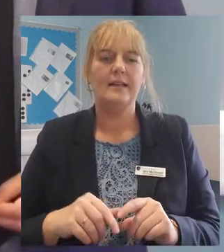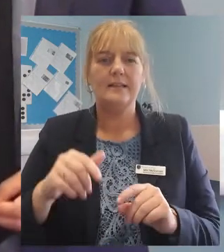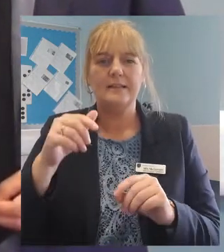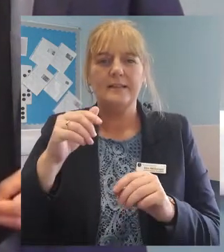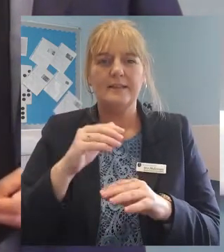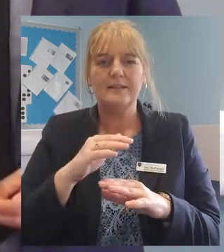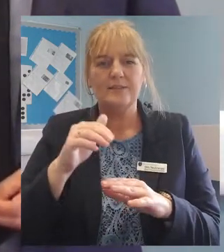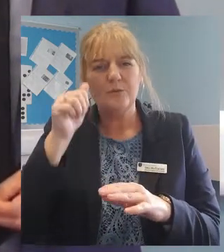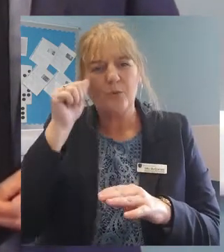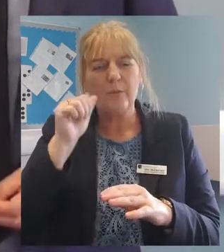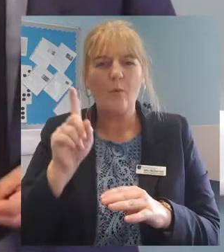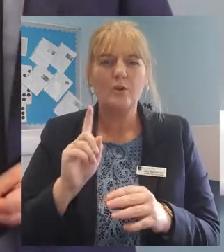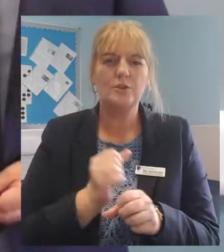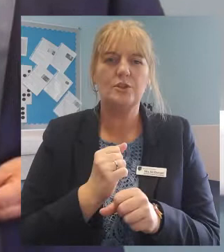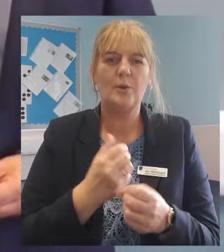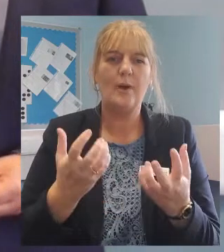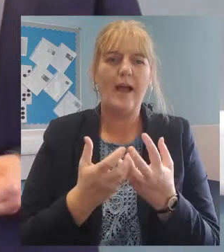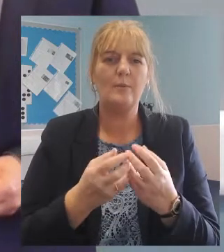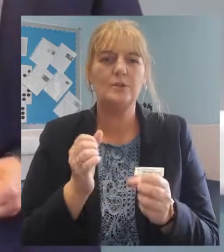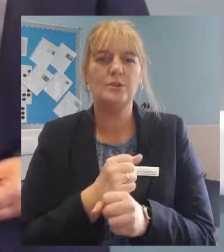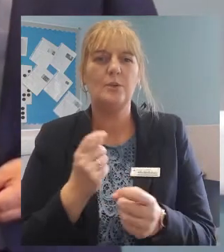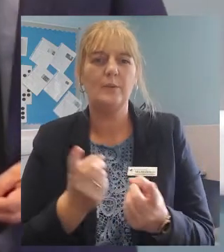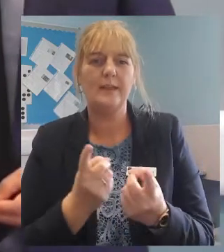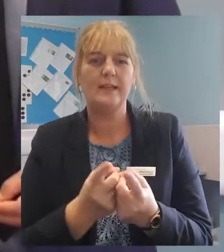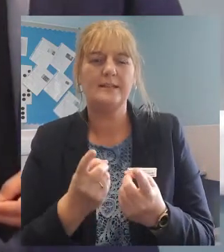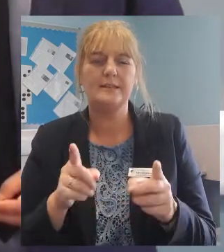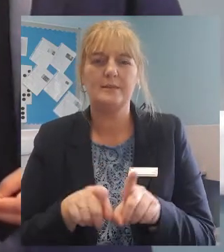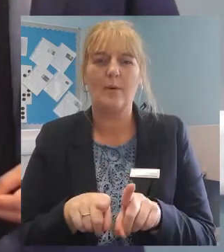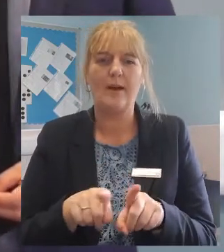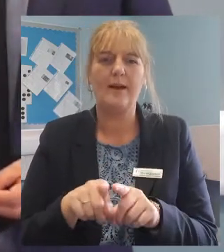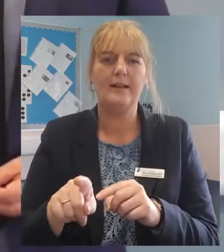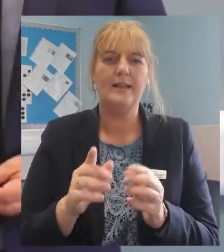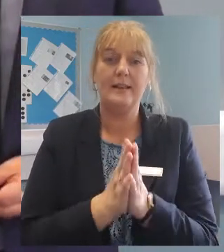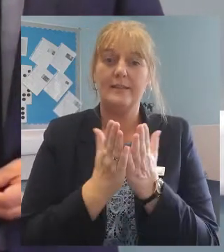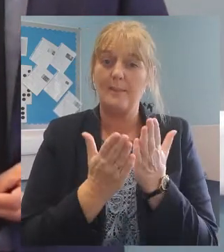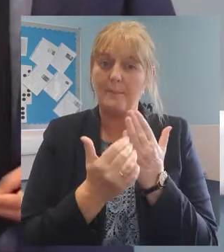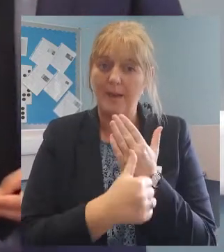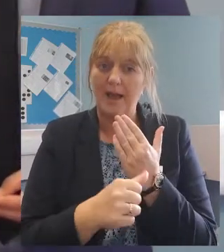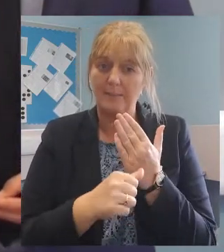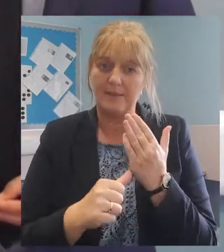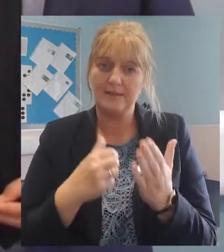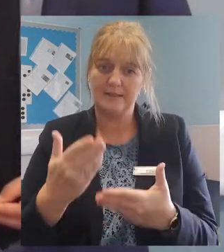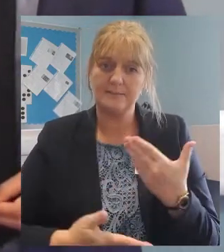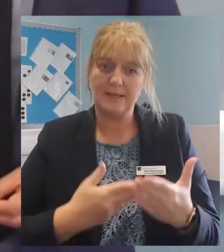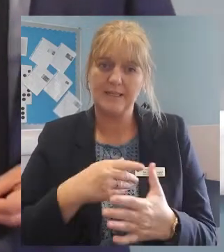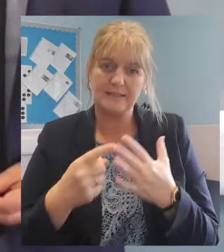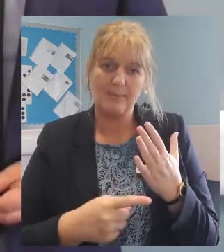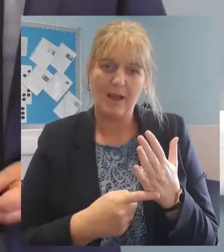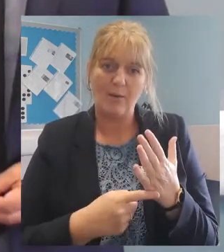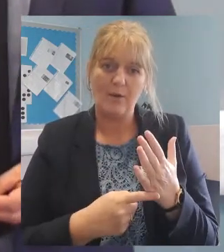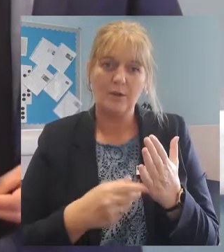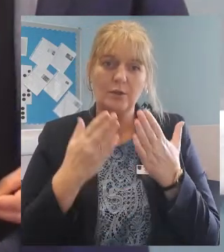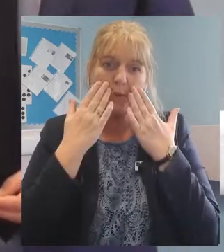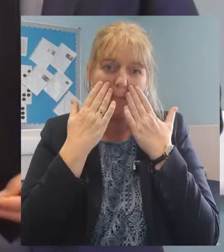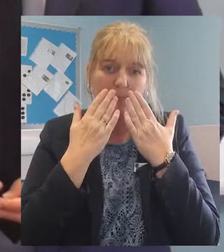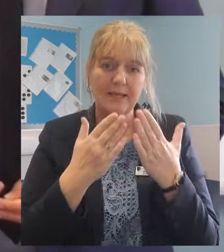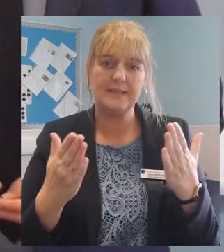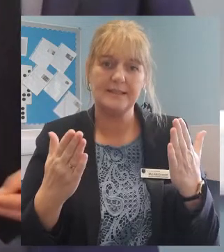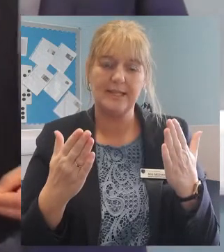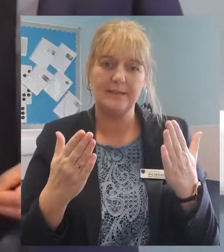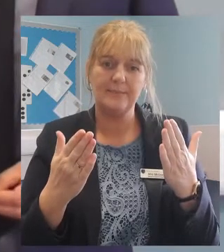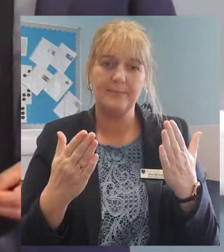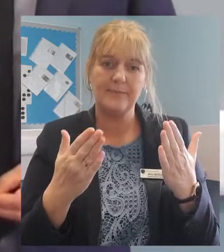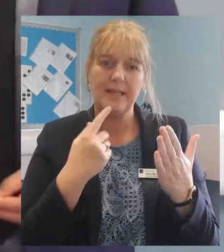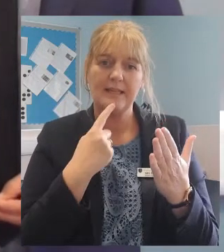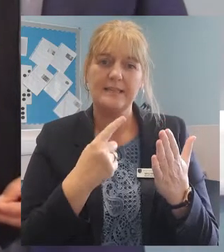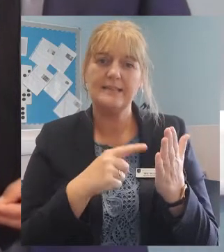do and how to do it. Now, there are many examples of in the Bible regarding humility. In Philippians